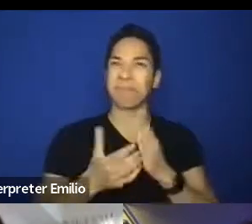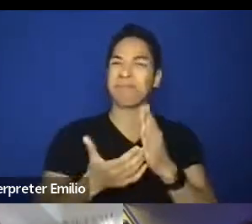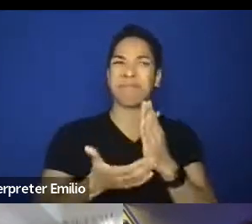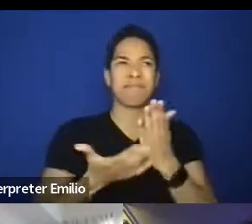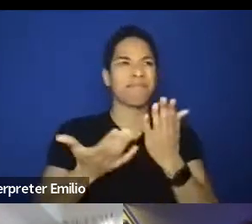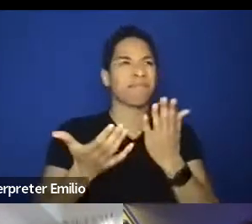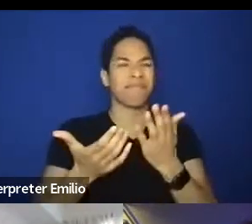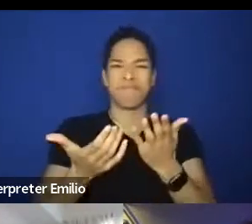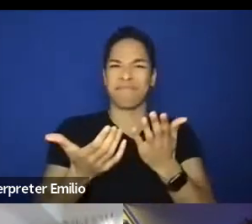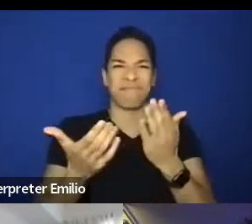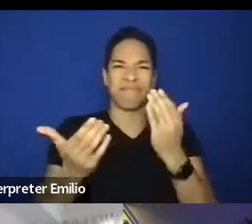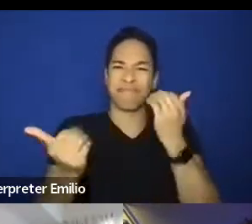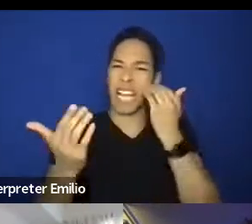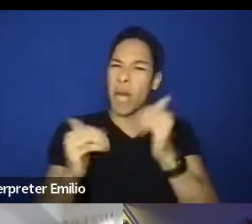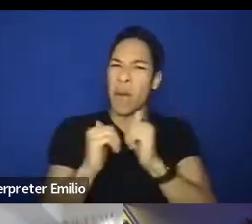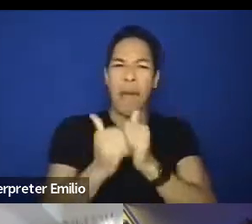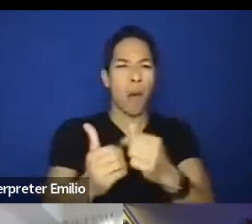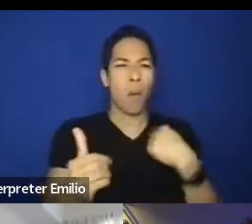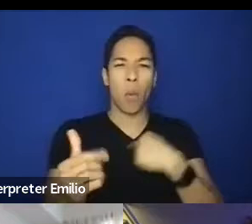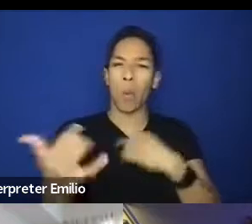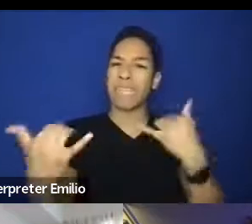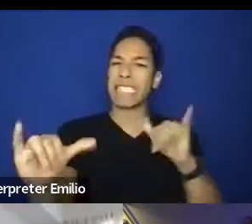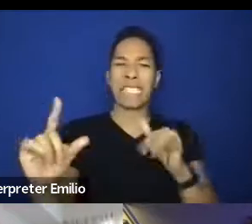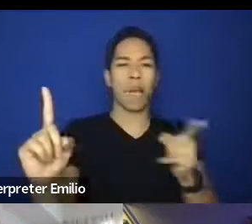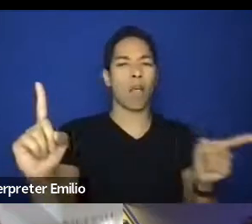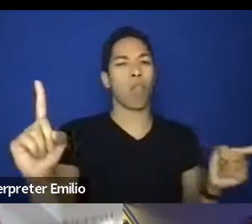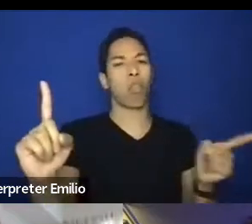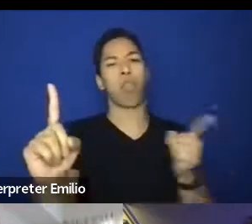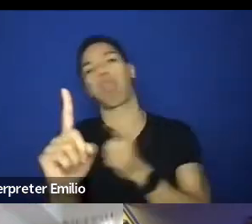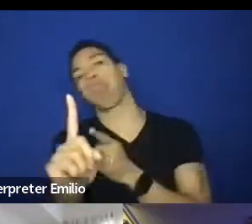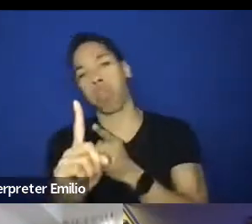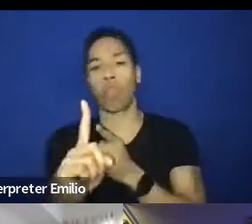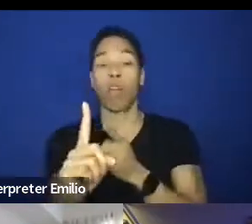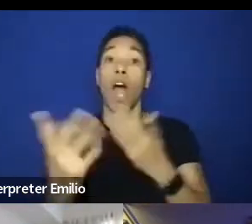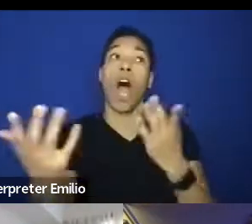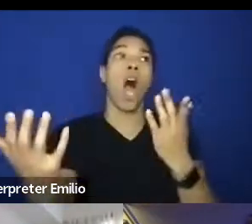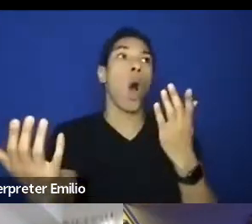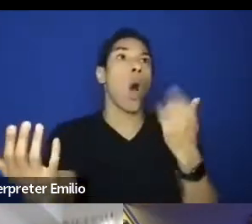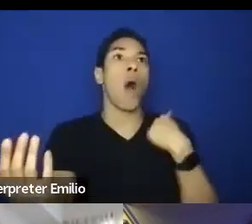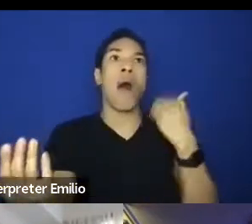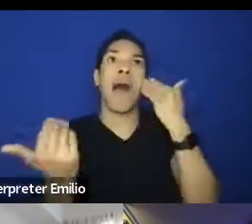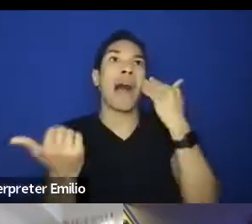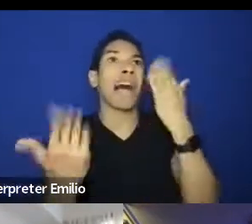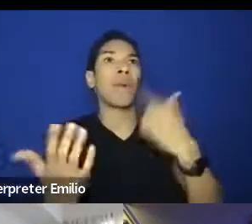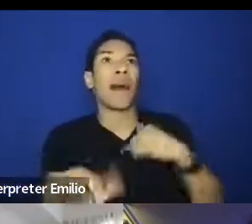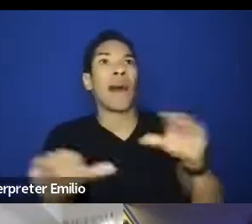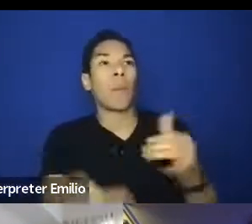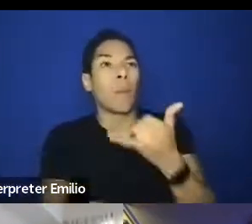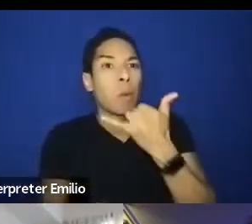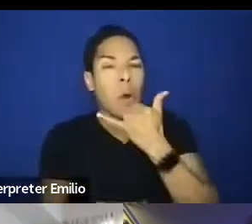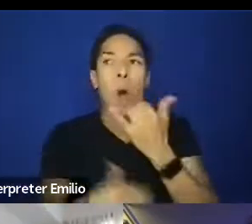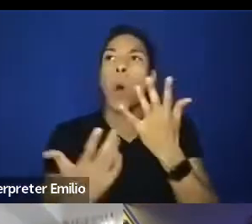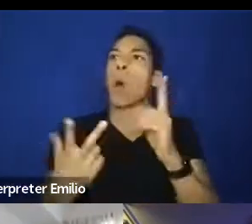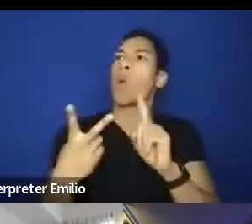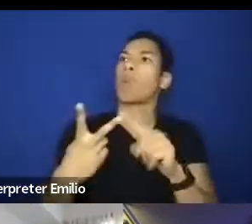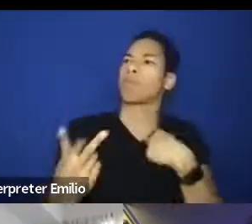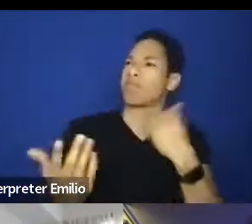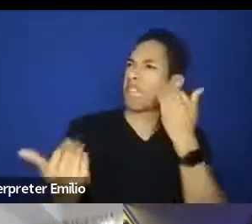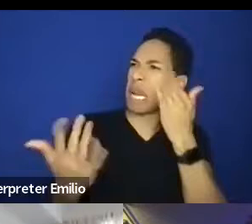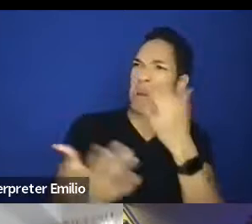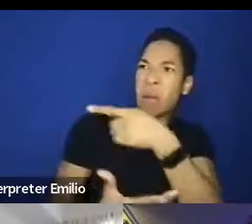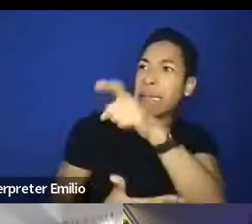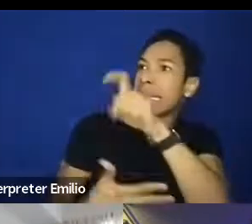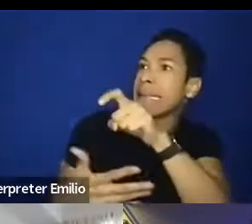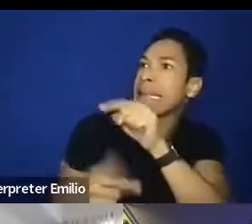instinctually we revert back to, well, I didn't know that I was doing that wrong, or I didn't know that this person needed this from me, or I didn't